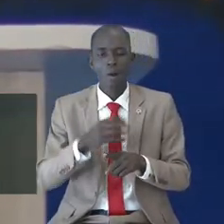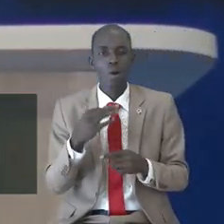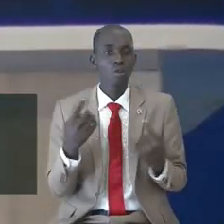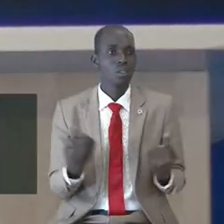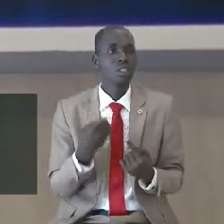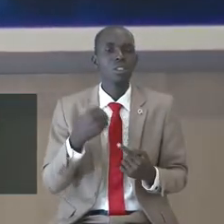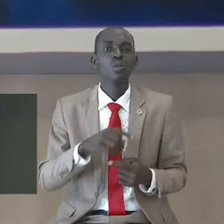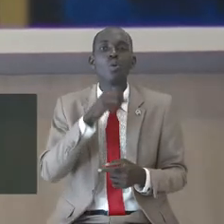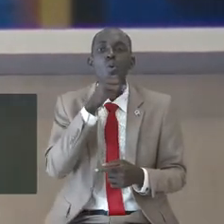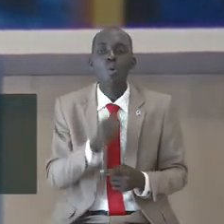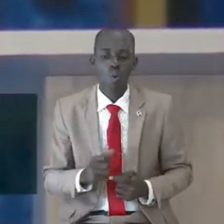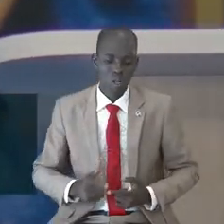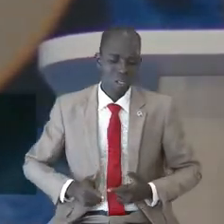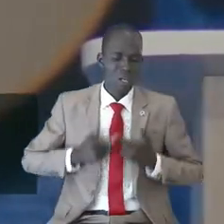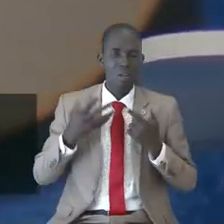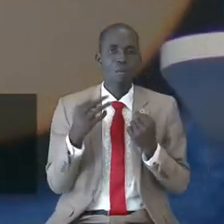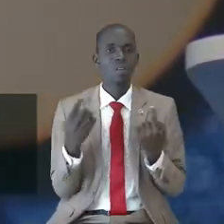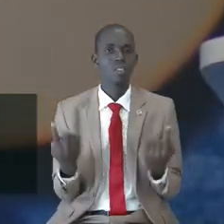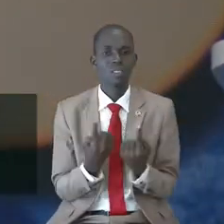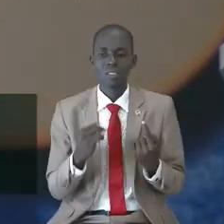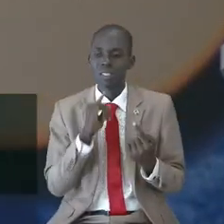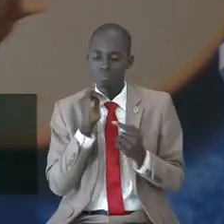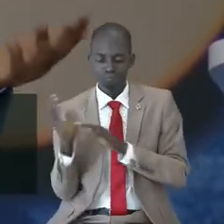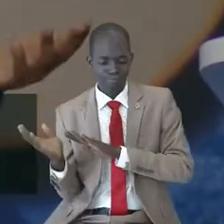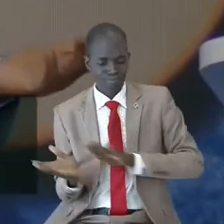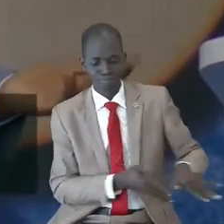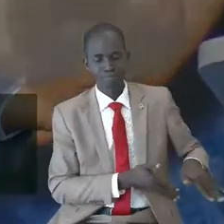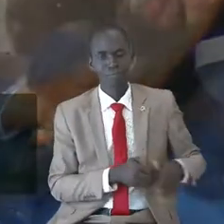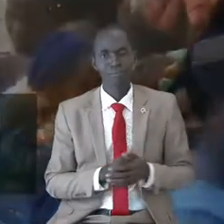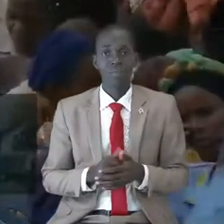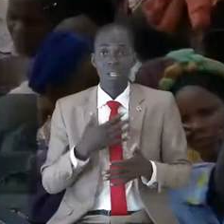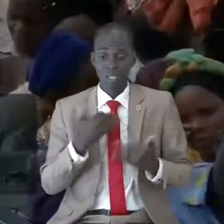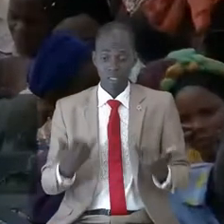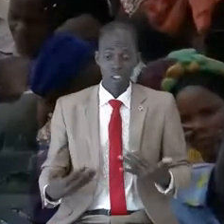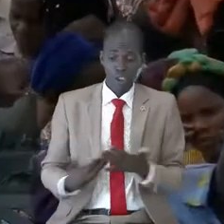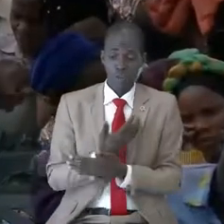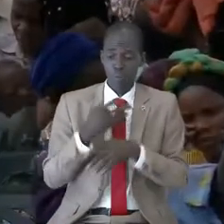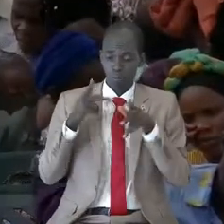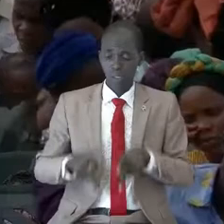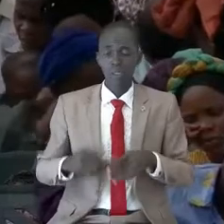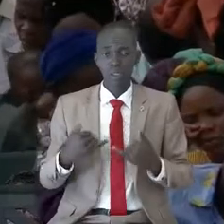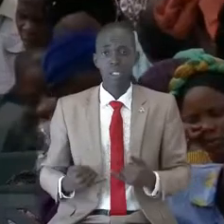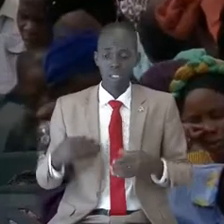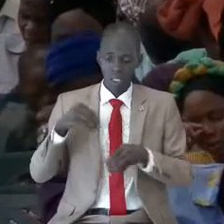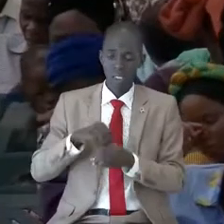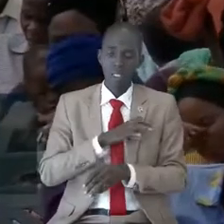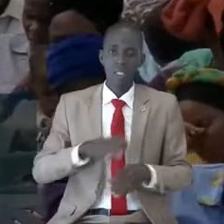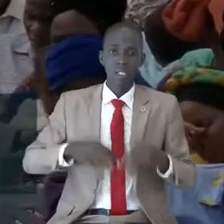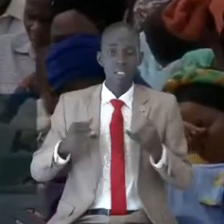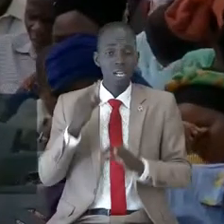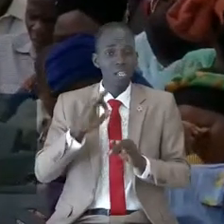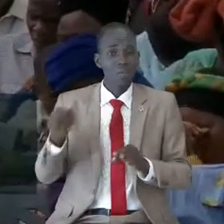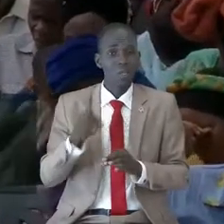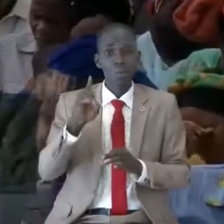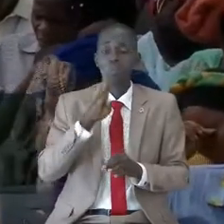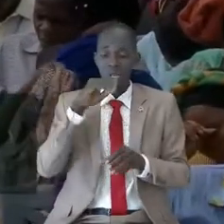old lifestyle of sinning, he abandons that. I'm a new creature now. I'm in Christ now. And if any man be in